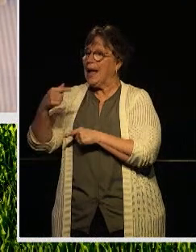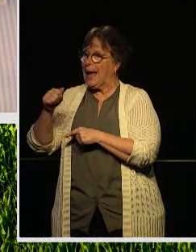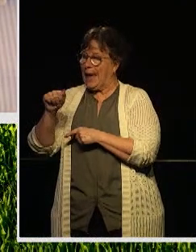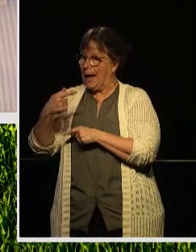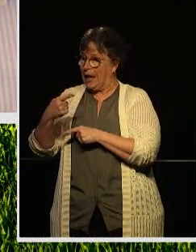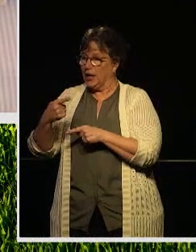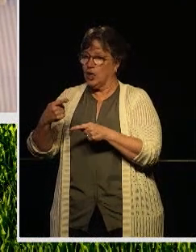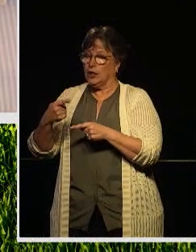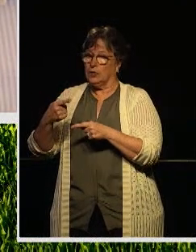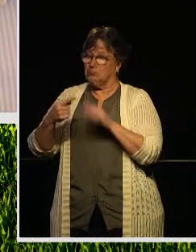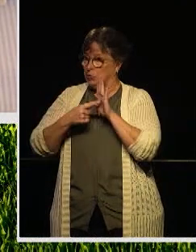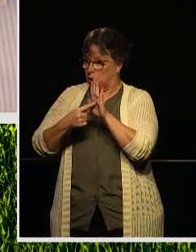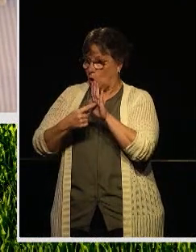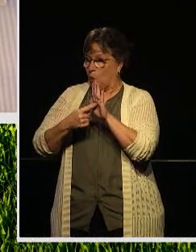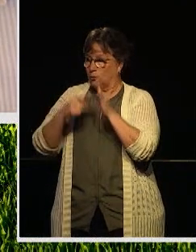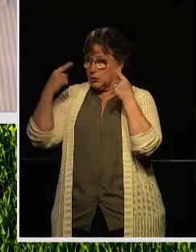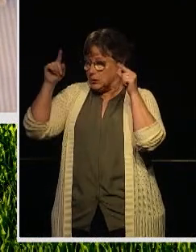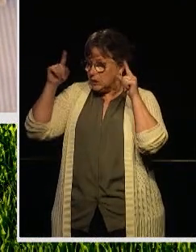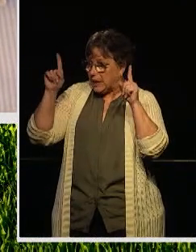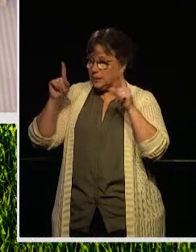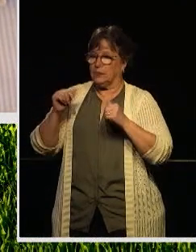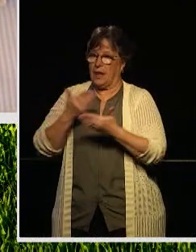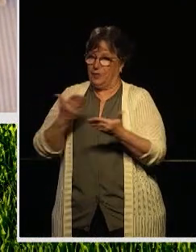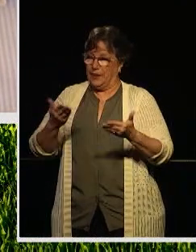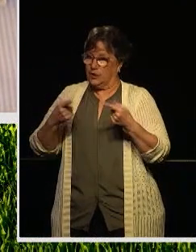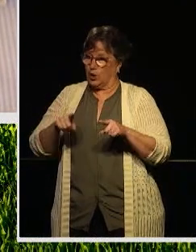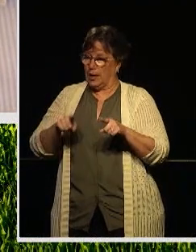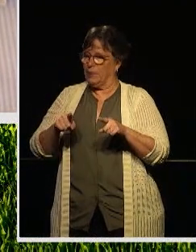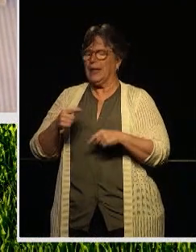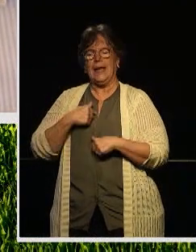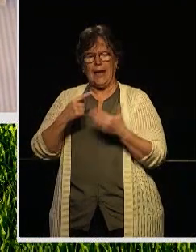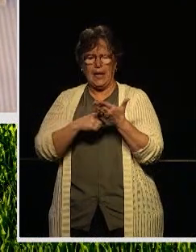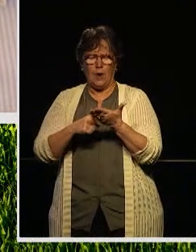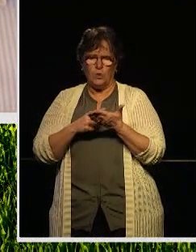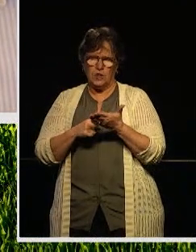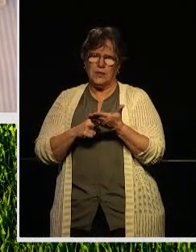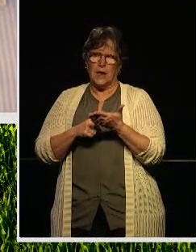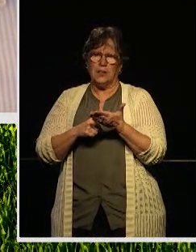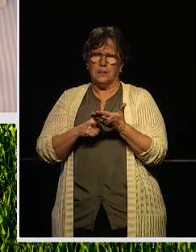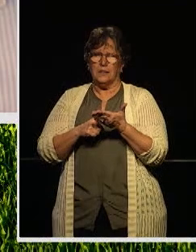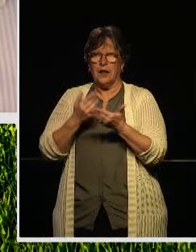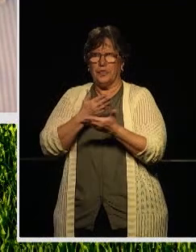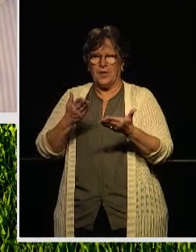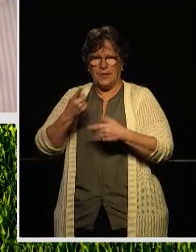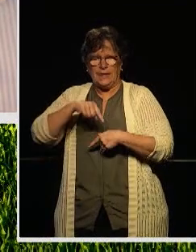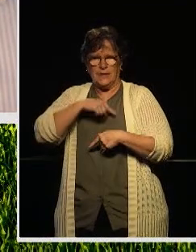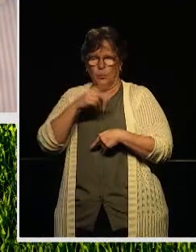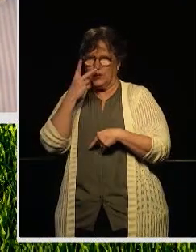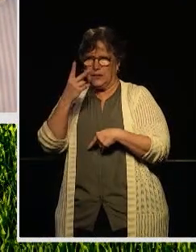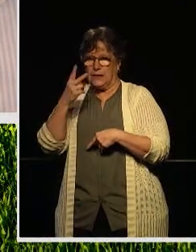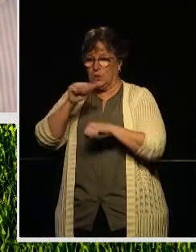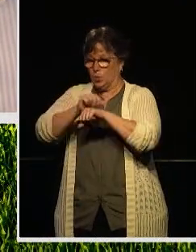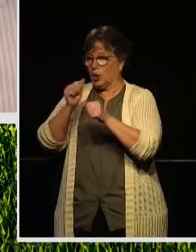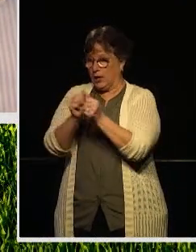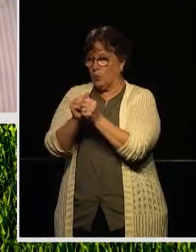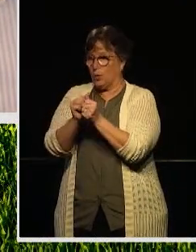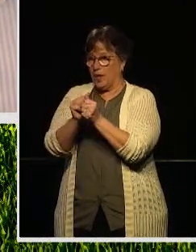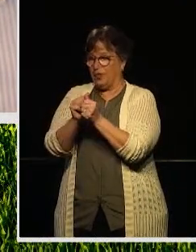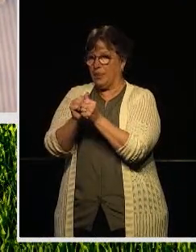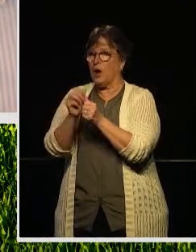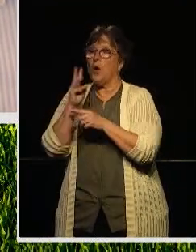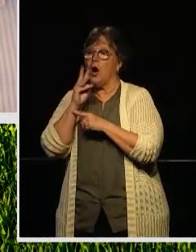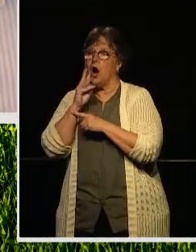actual things that are happening? So we'll start with Jenny. Yeah, and I'll talk a bit about kind of what we see. So we're working with apple growers, so pretty